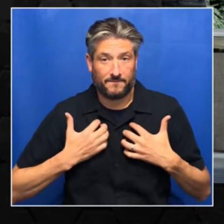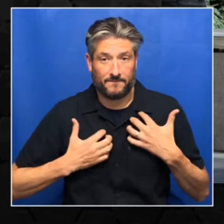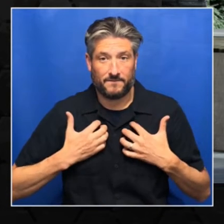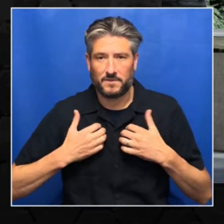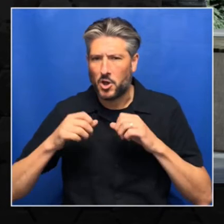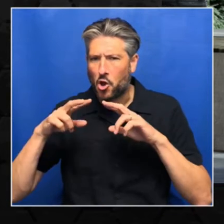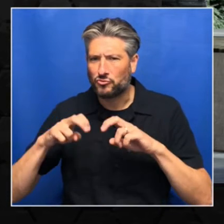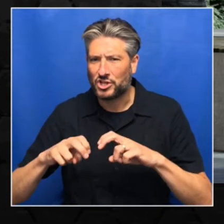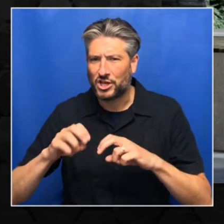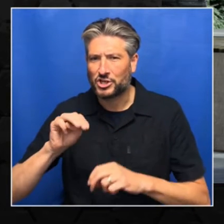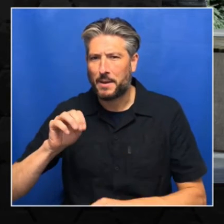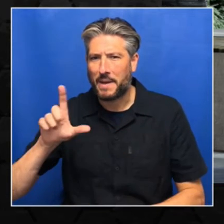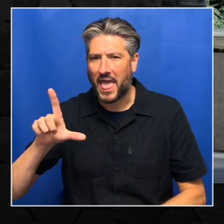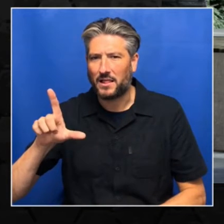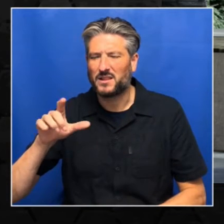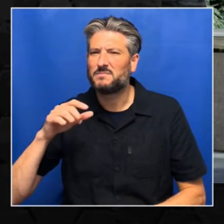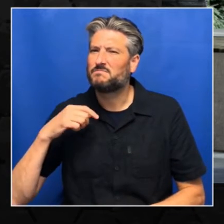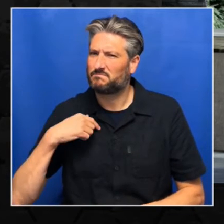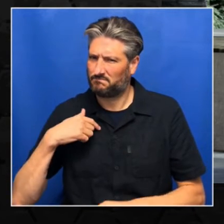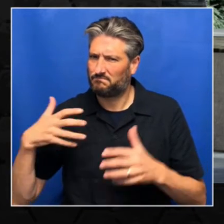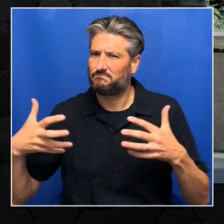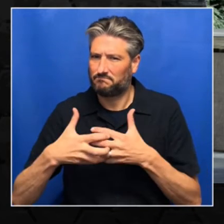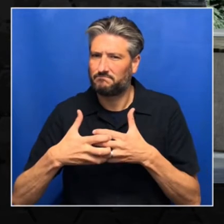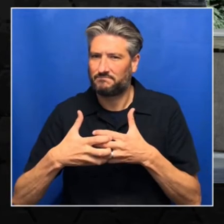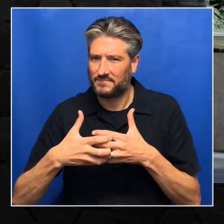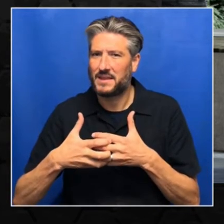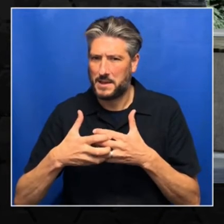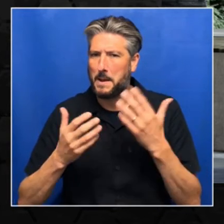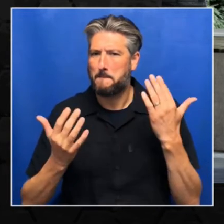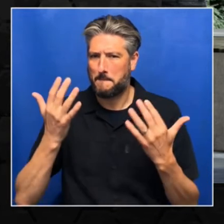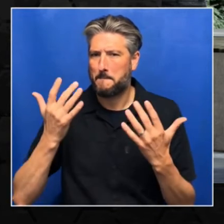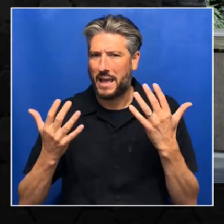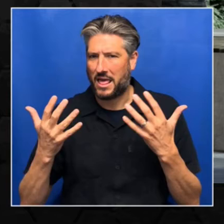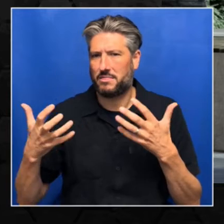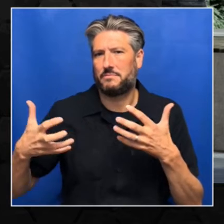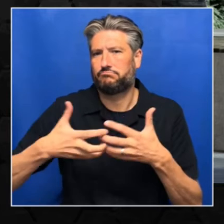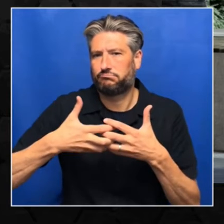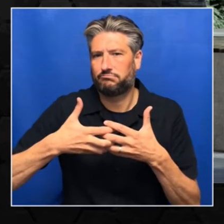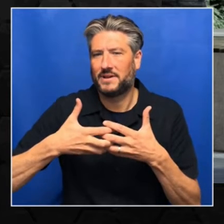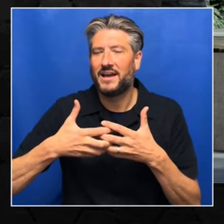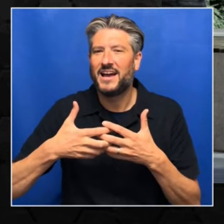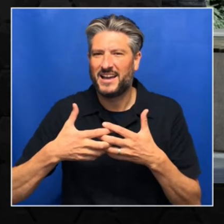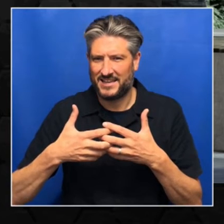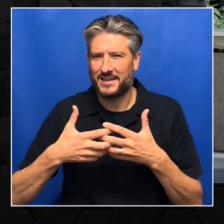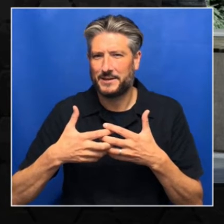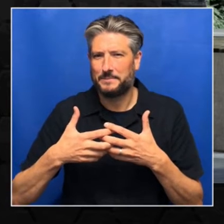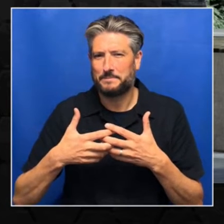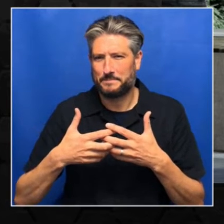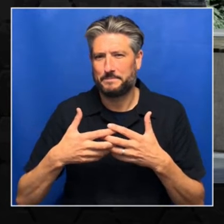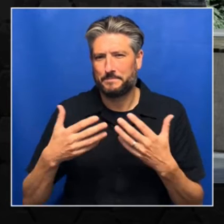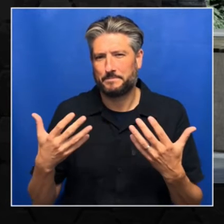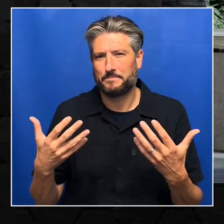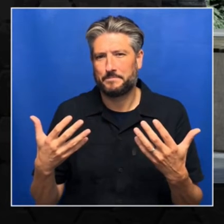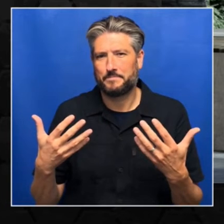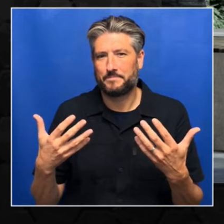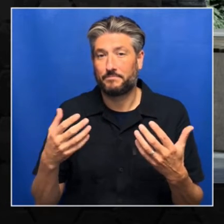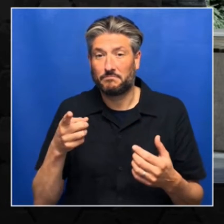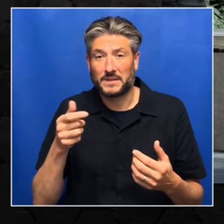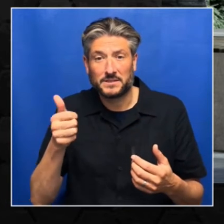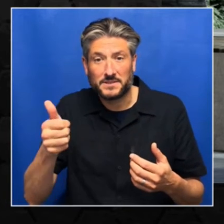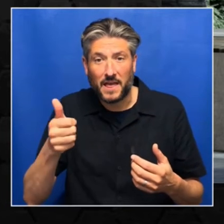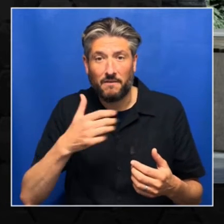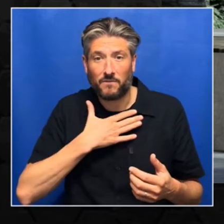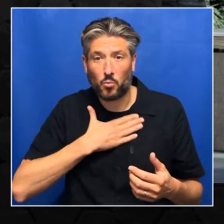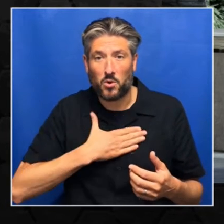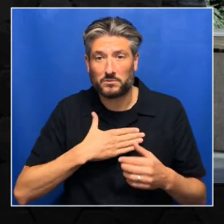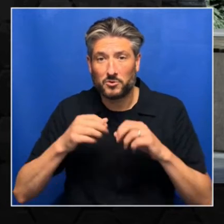part of machine learning that excites me the most. So yeah, if you're going into research, I think maths would